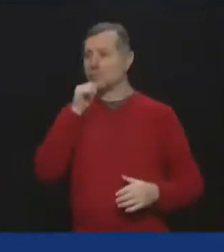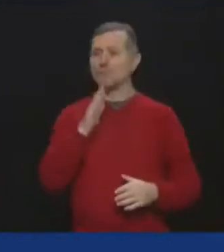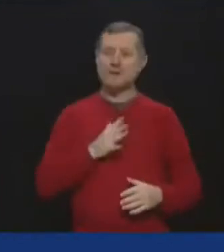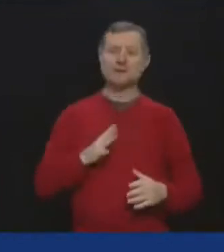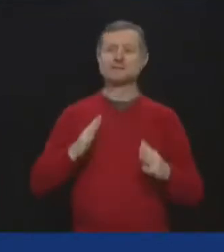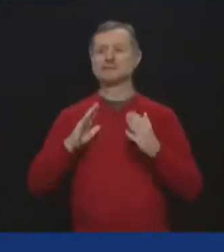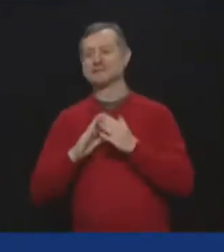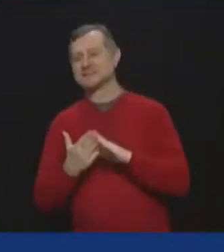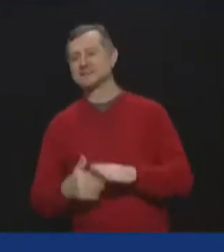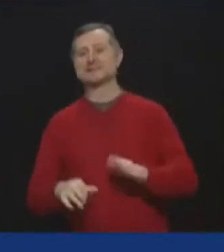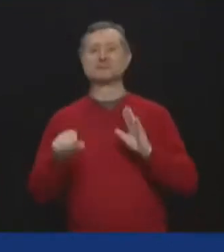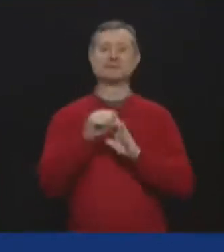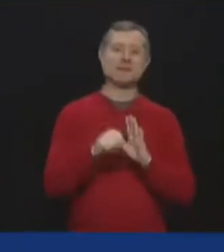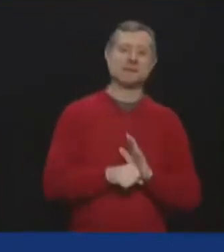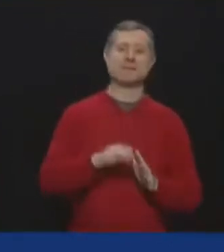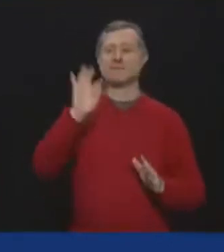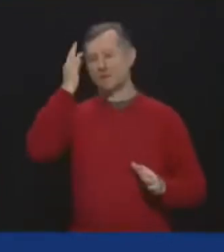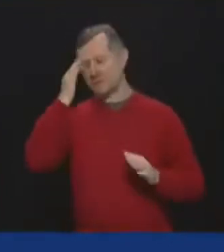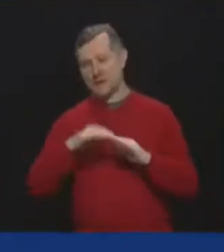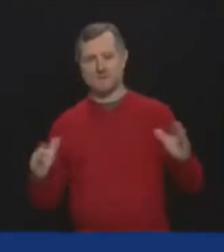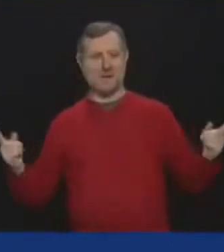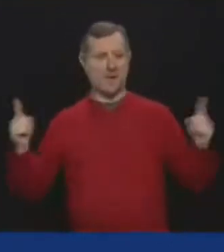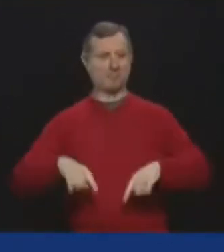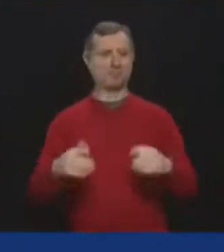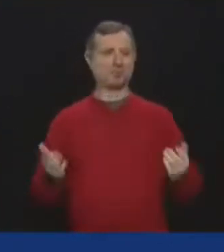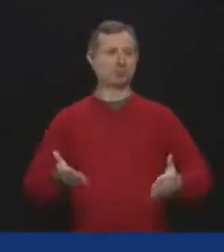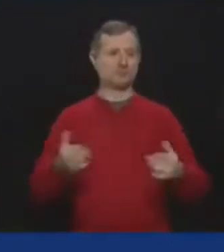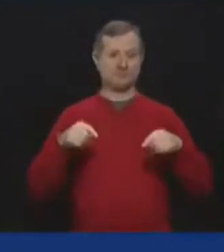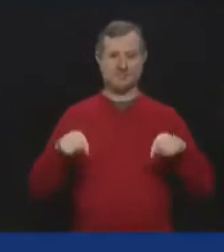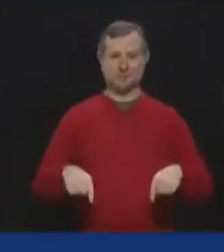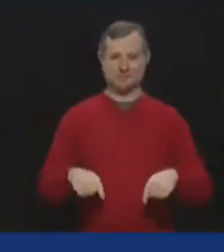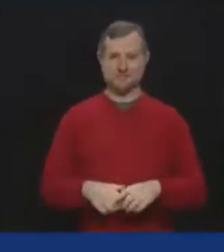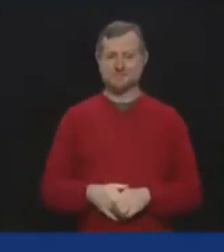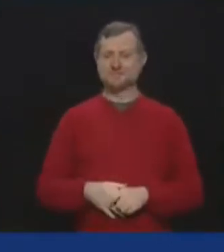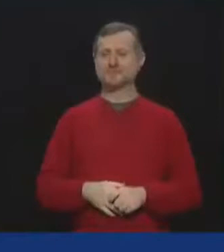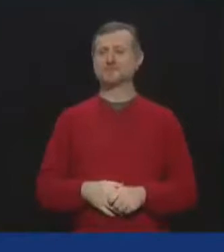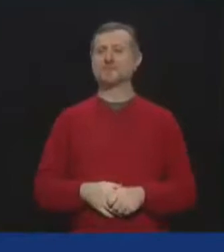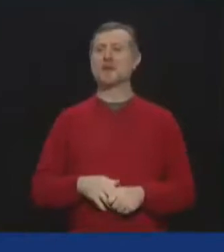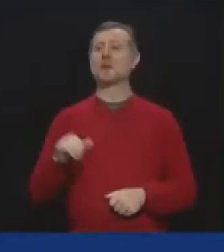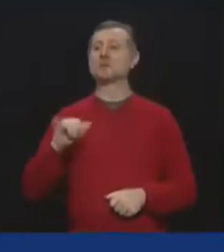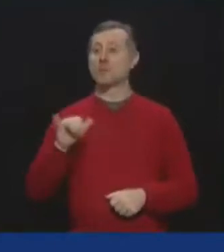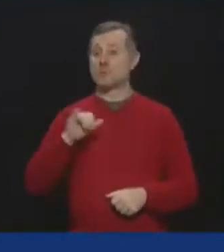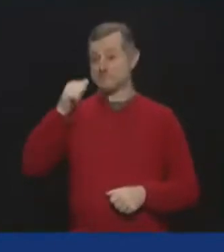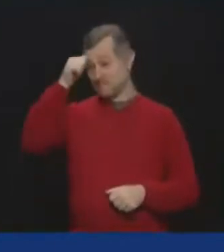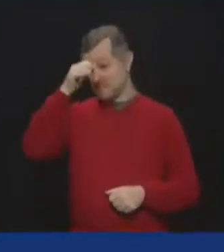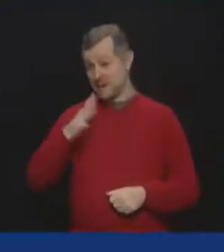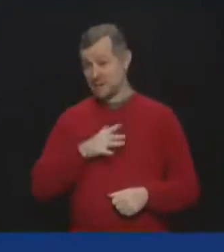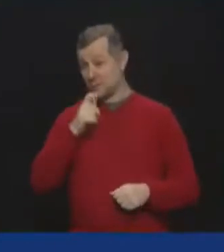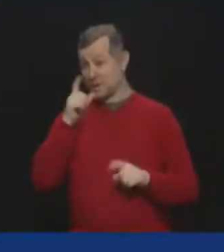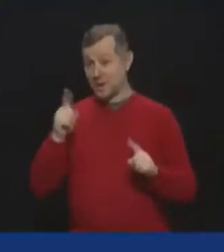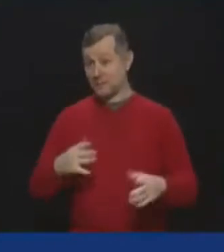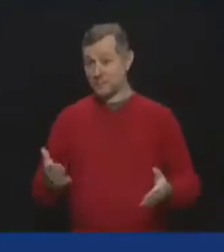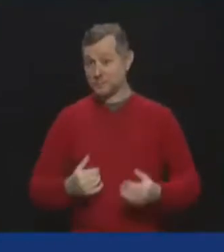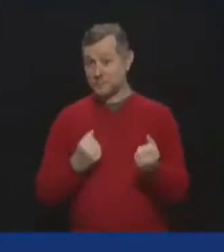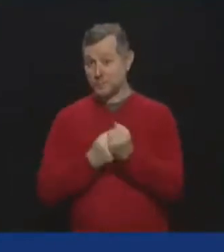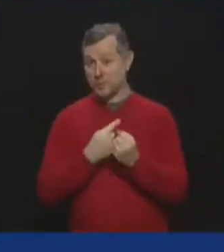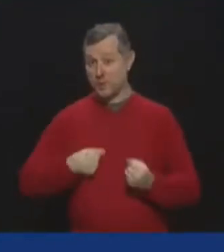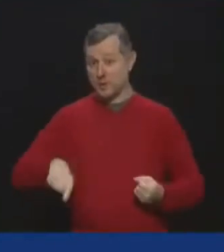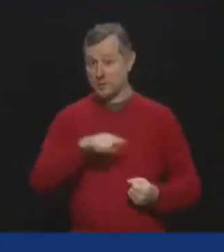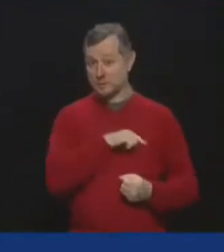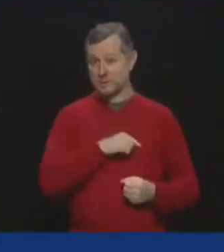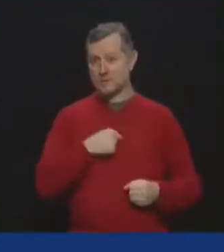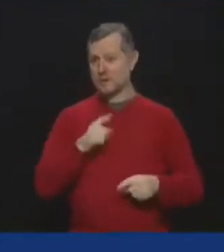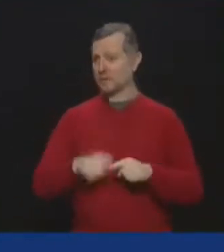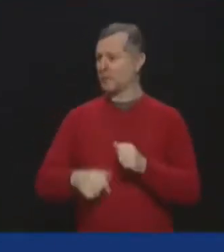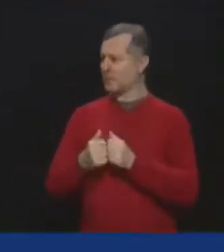and federal level that are here. And I have to mention the like-minded men who are our allies. We can't do it without